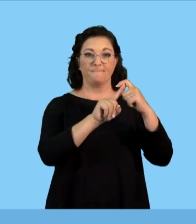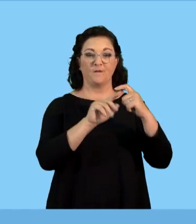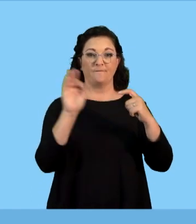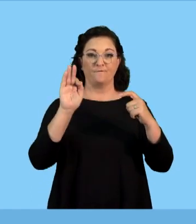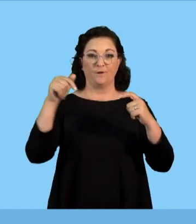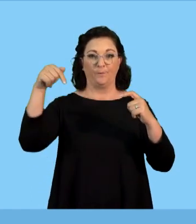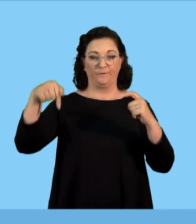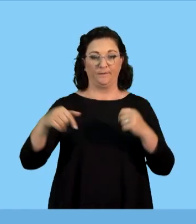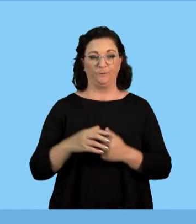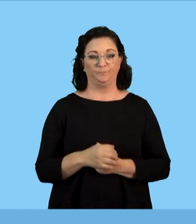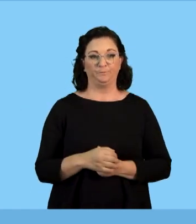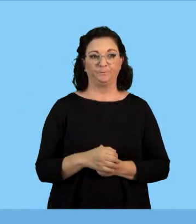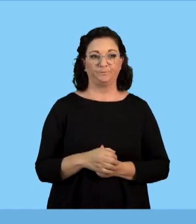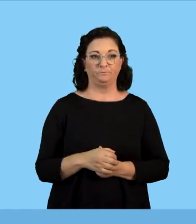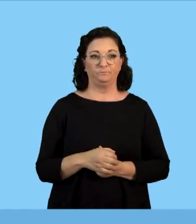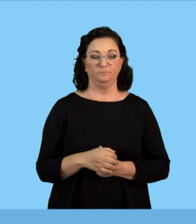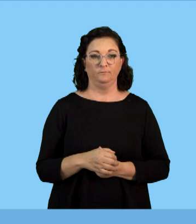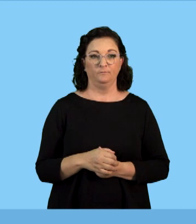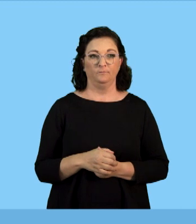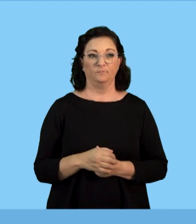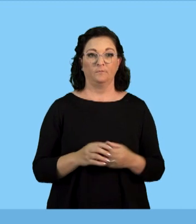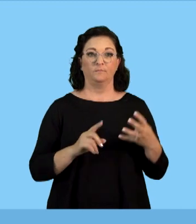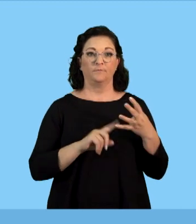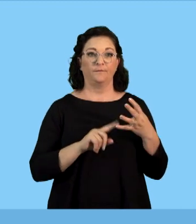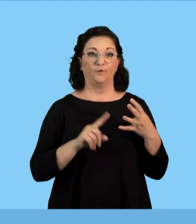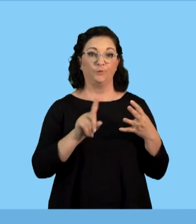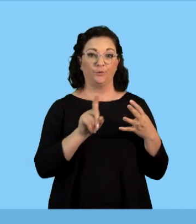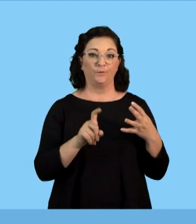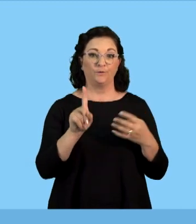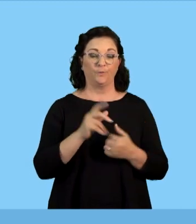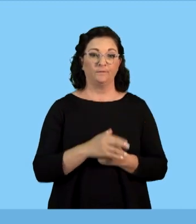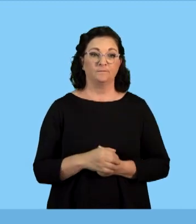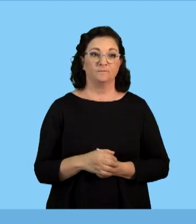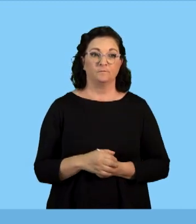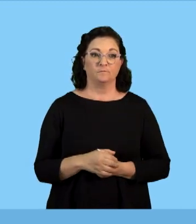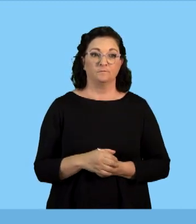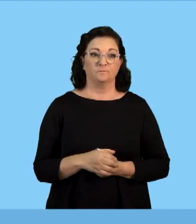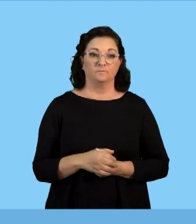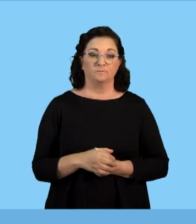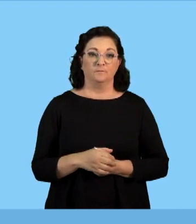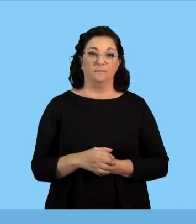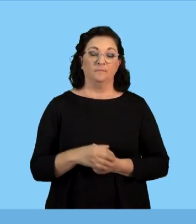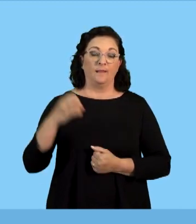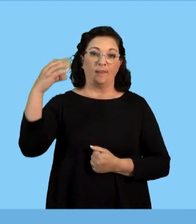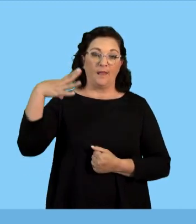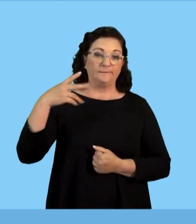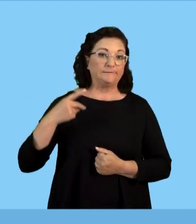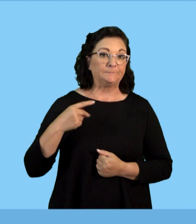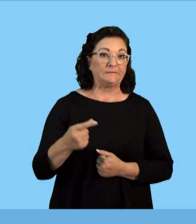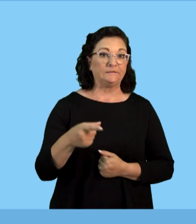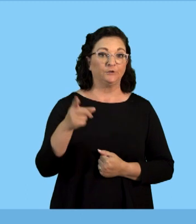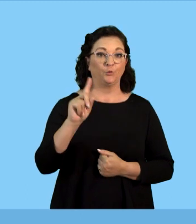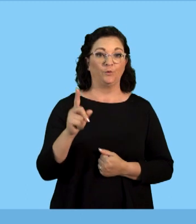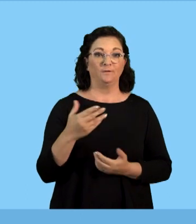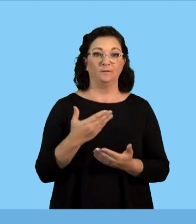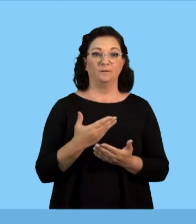be decreasing. So now, the other question, or the last question given to us, says, what is the speed of